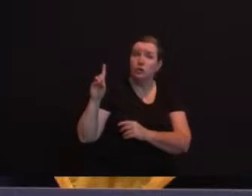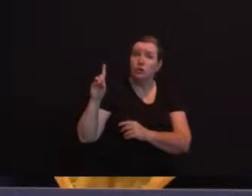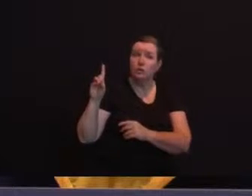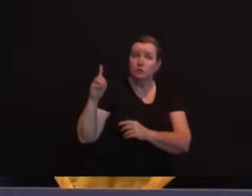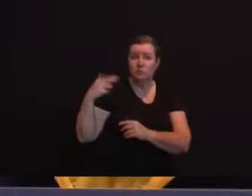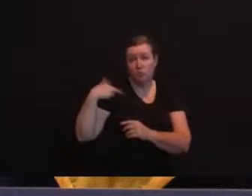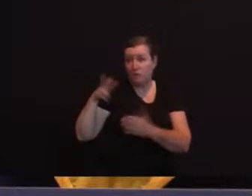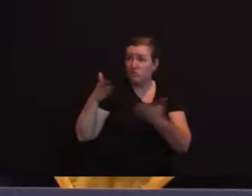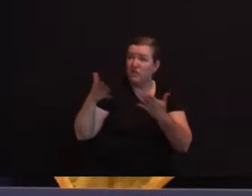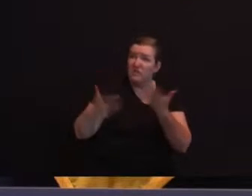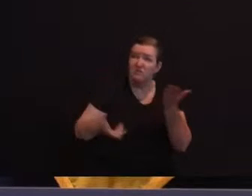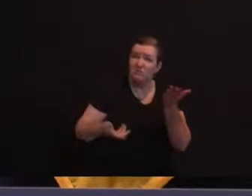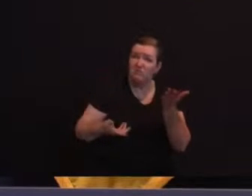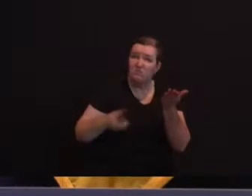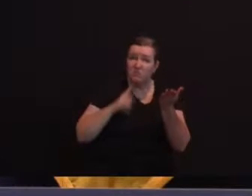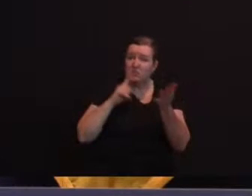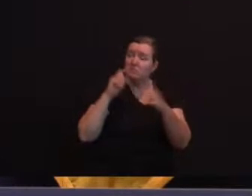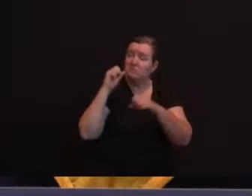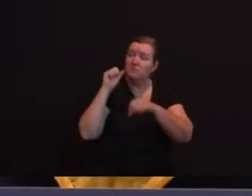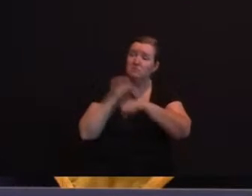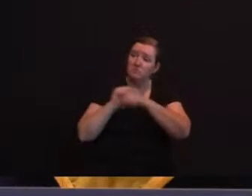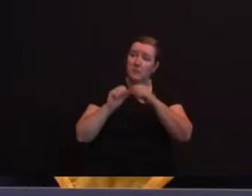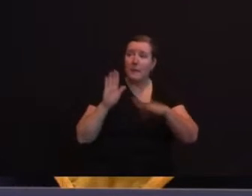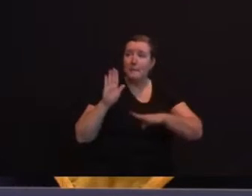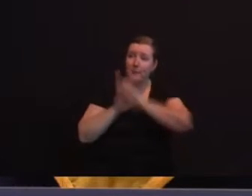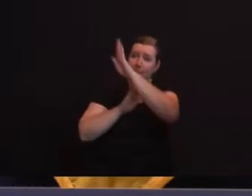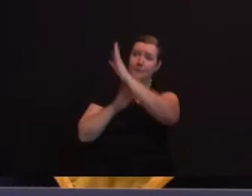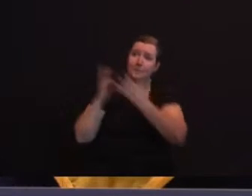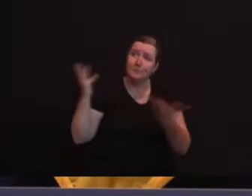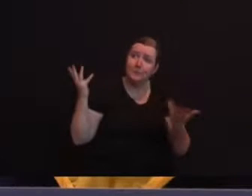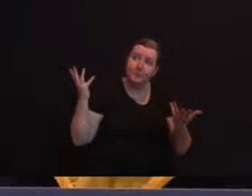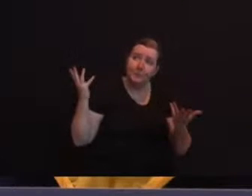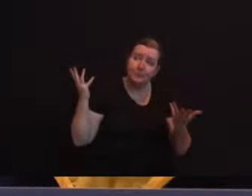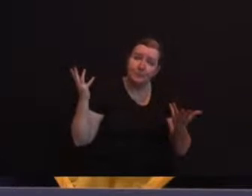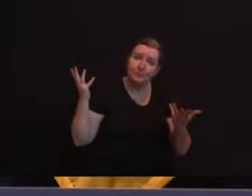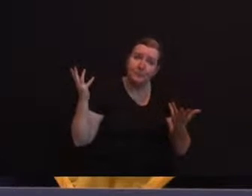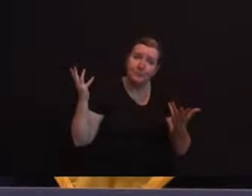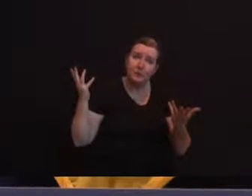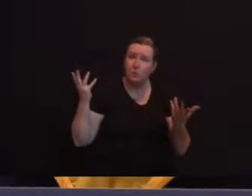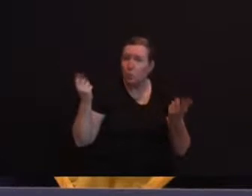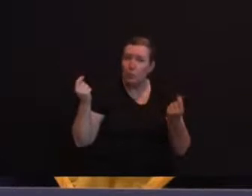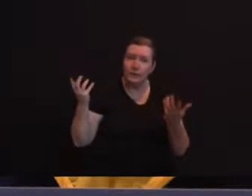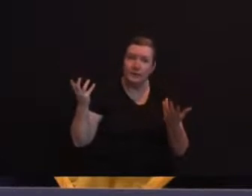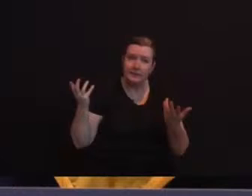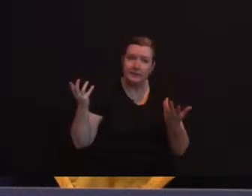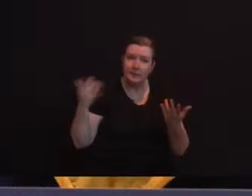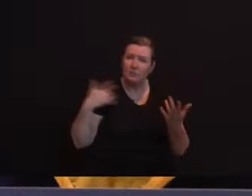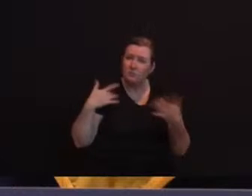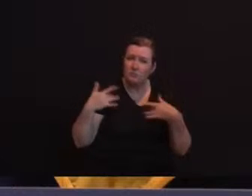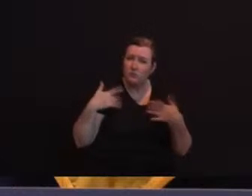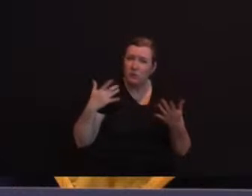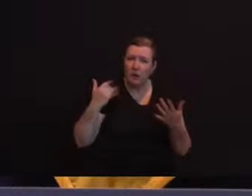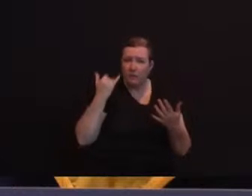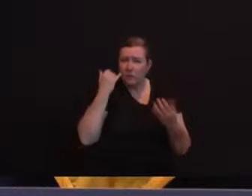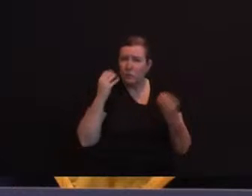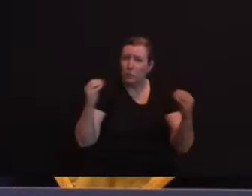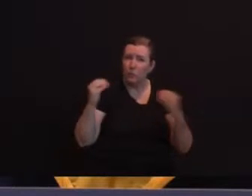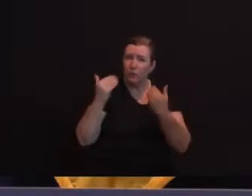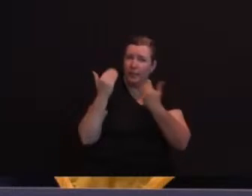up. Is there a concern that, if we don't really put the limits for all of